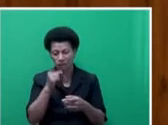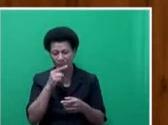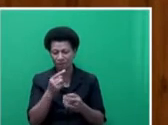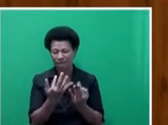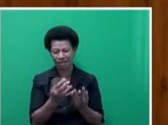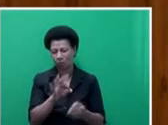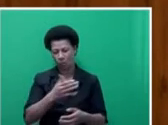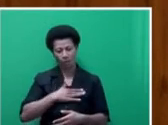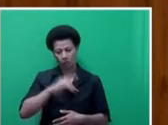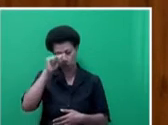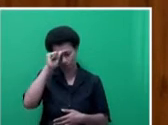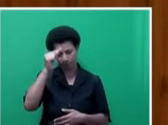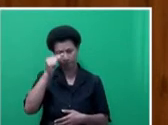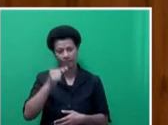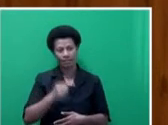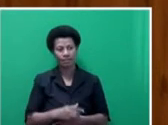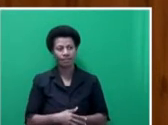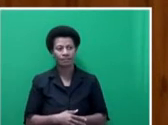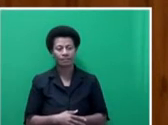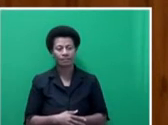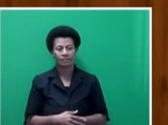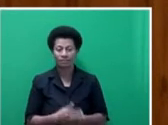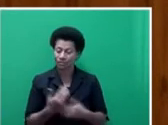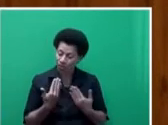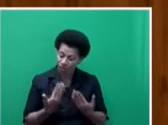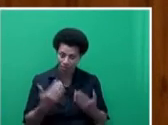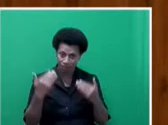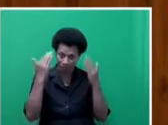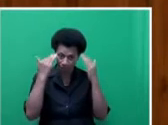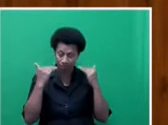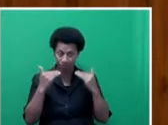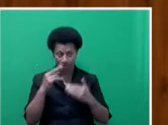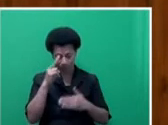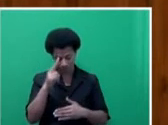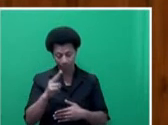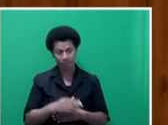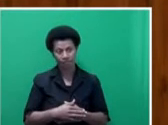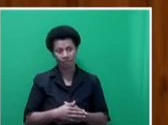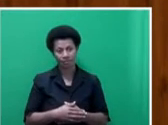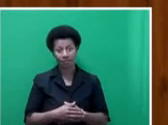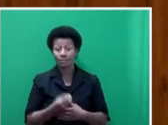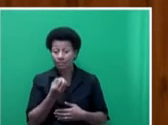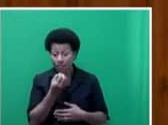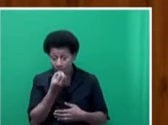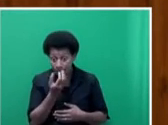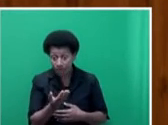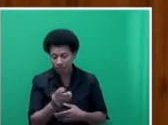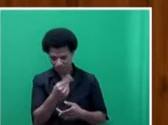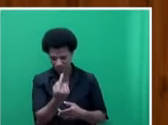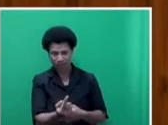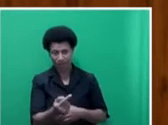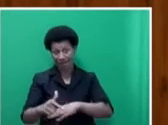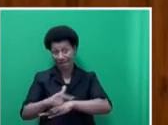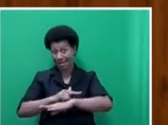understand. Order. Honorable Speaker say, this figure speaks for itself. The land that was idle has gained